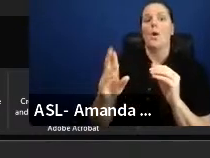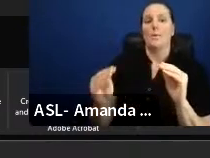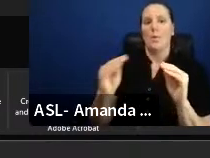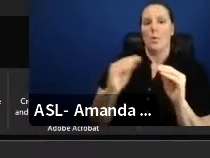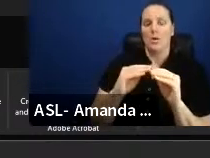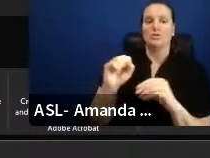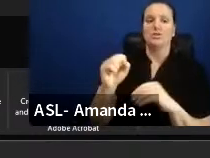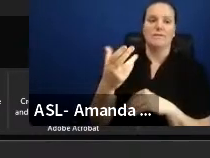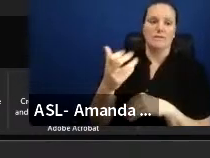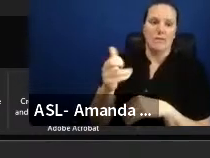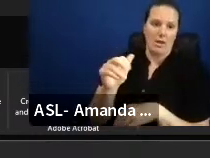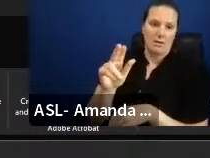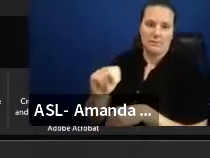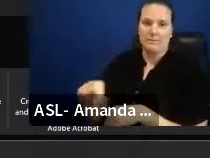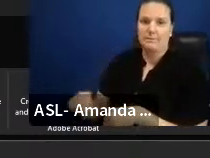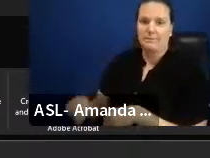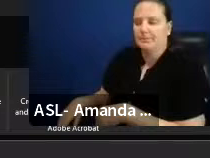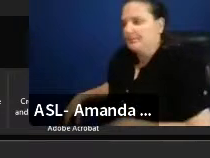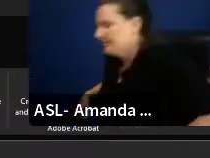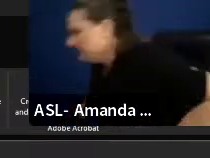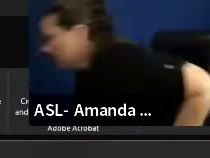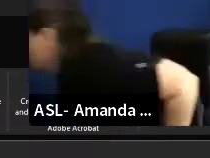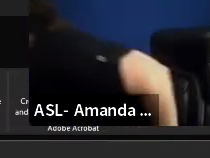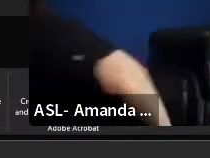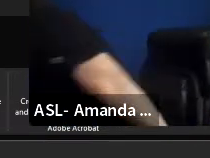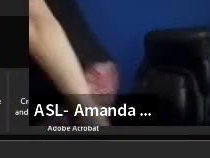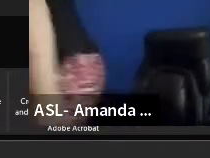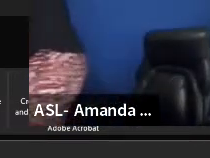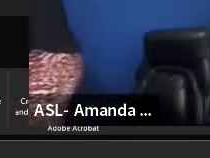Shavana. Yeah, just kind of overall comment